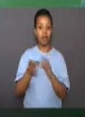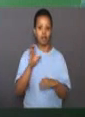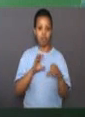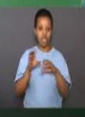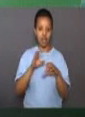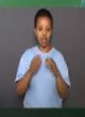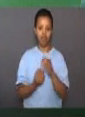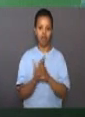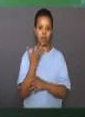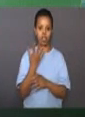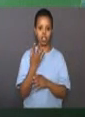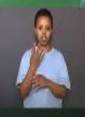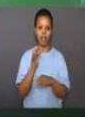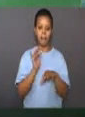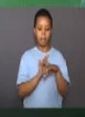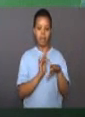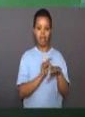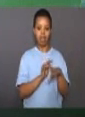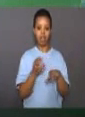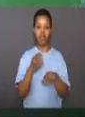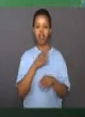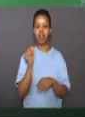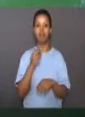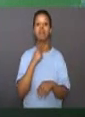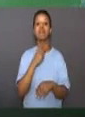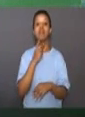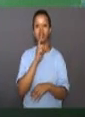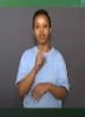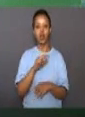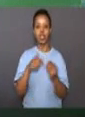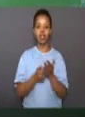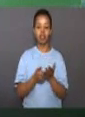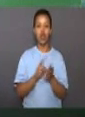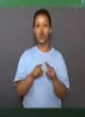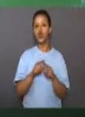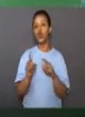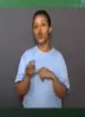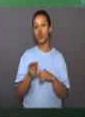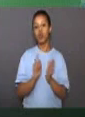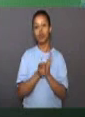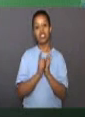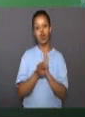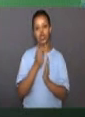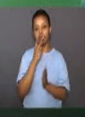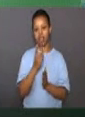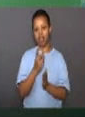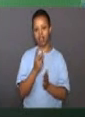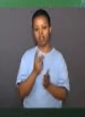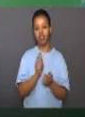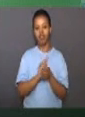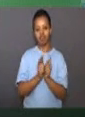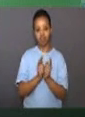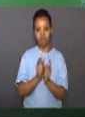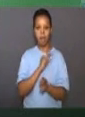or through song. We also saw some examples of the courtship behaviors